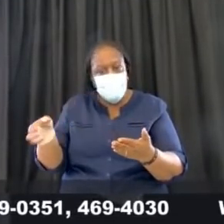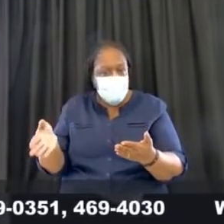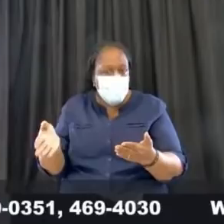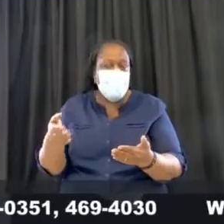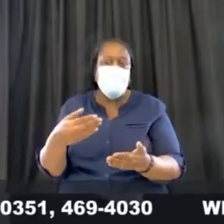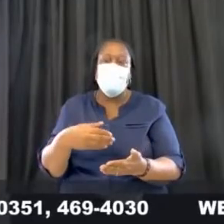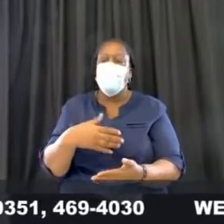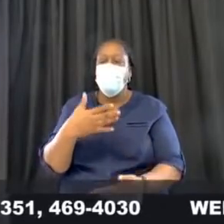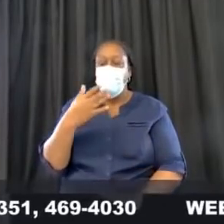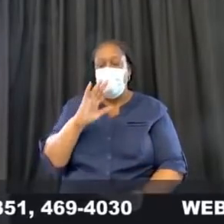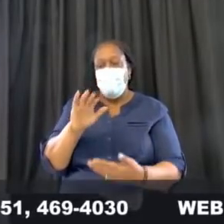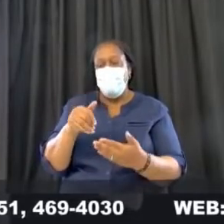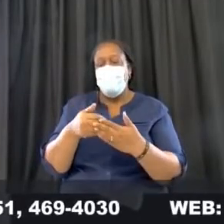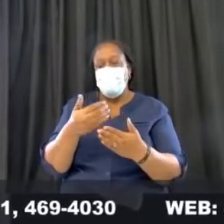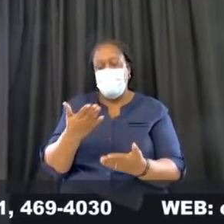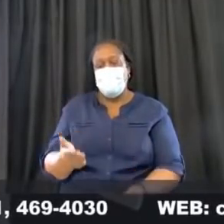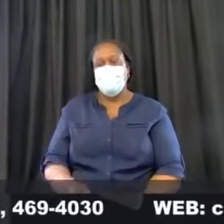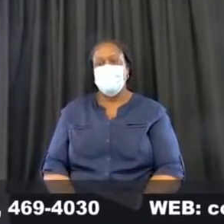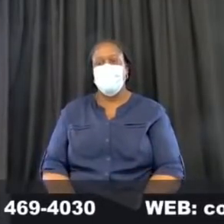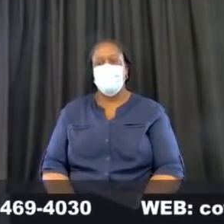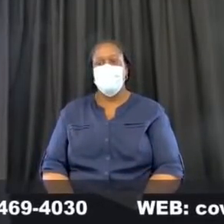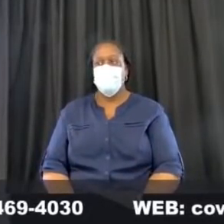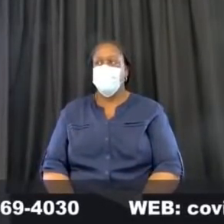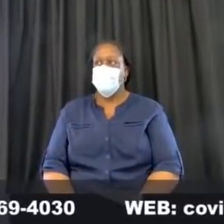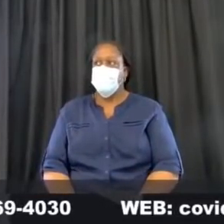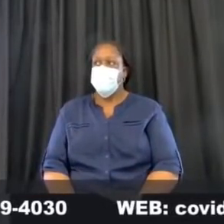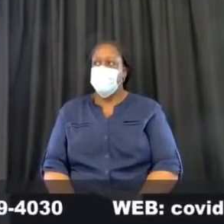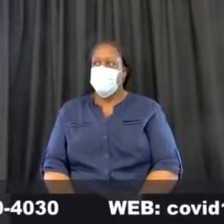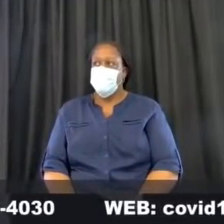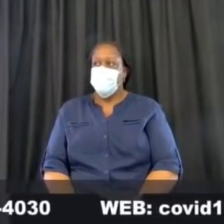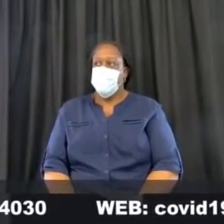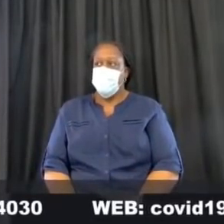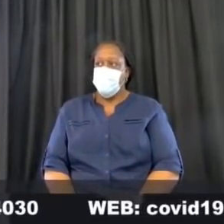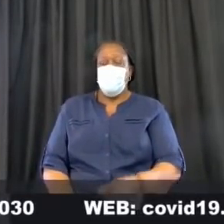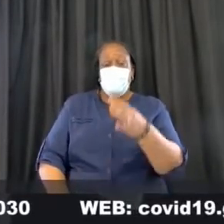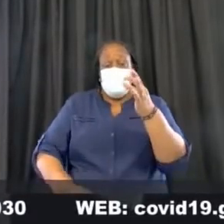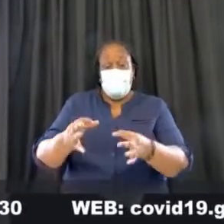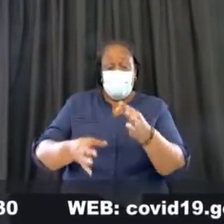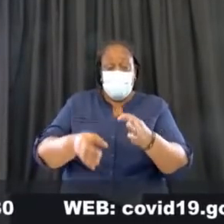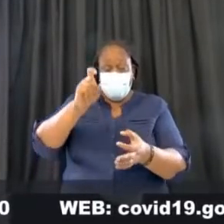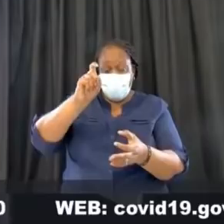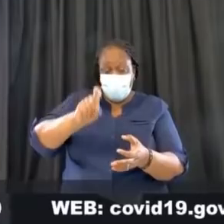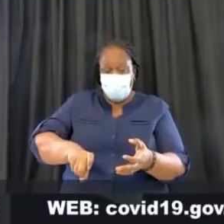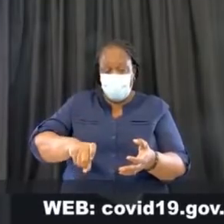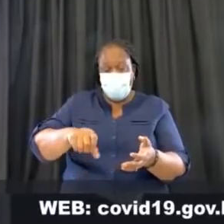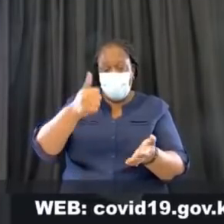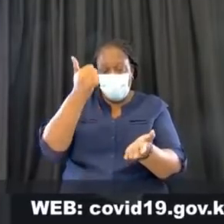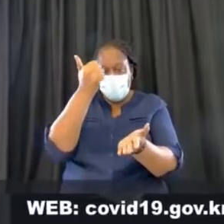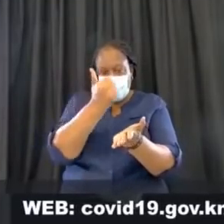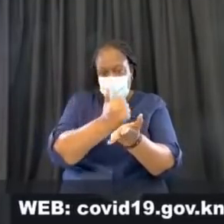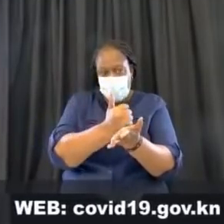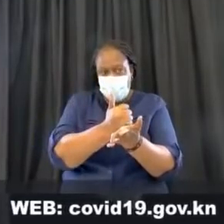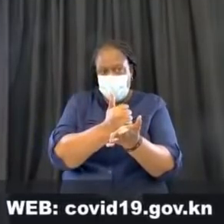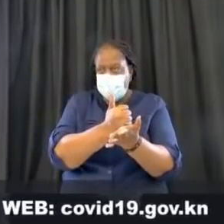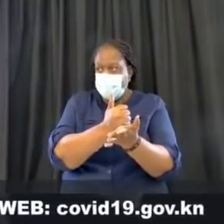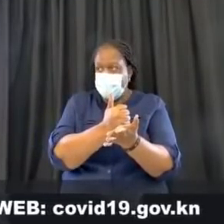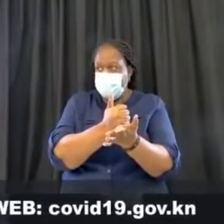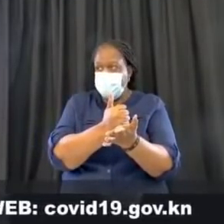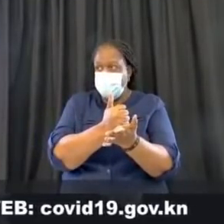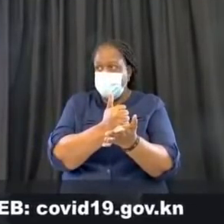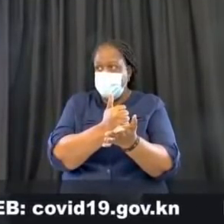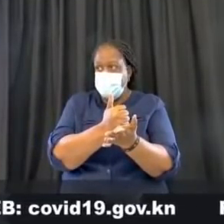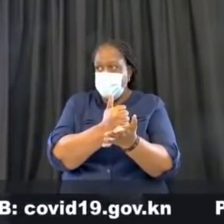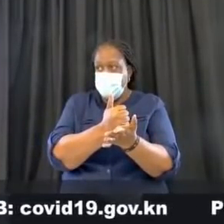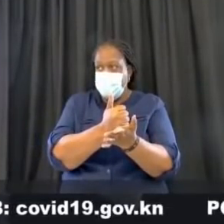to please display your travel approved seal. So how do you obtain the travel approved seal? You would have gone through